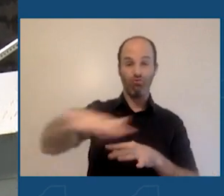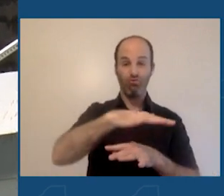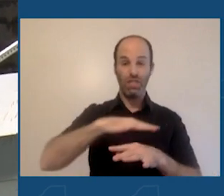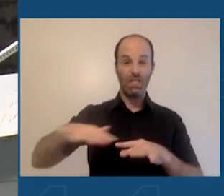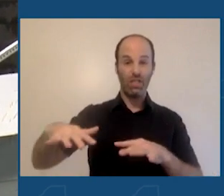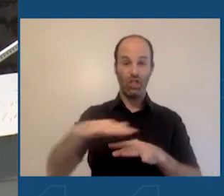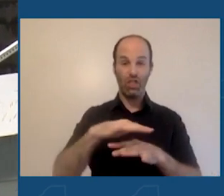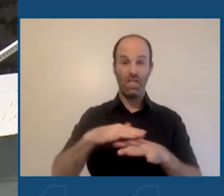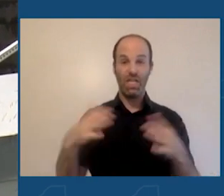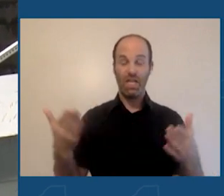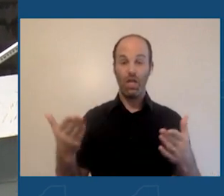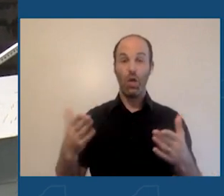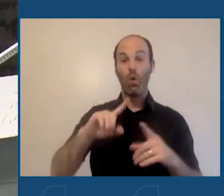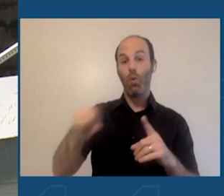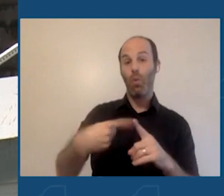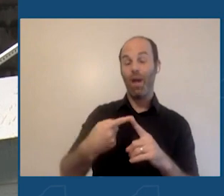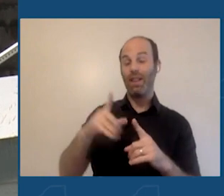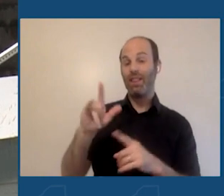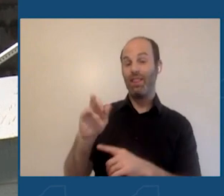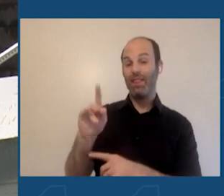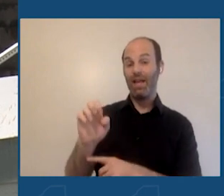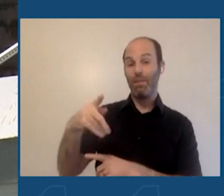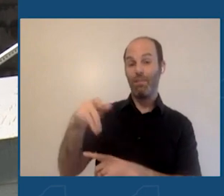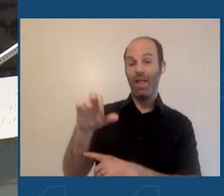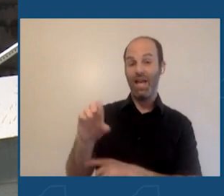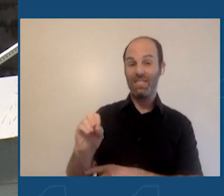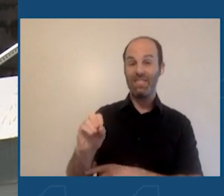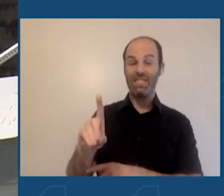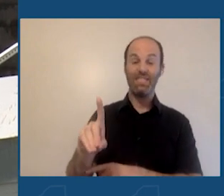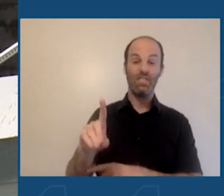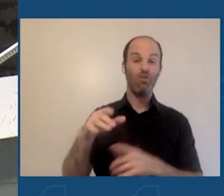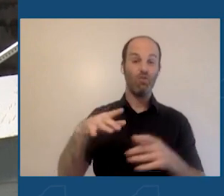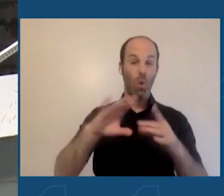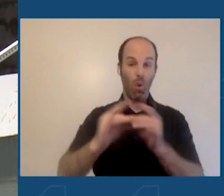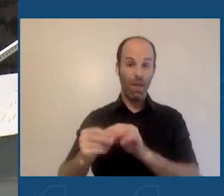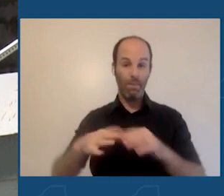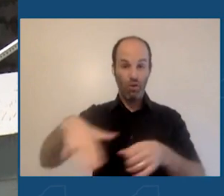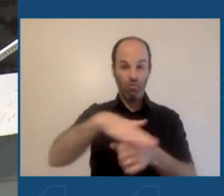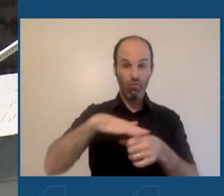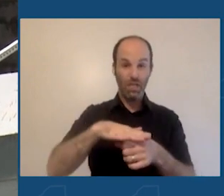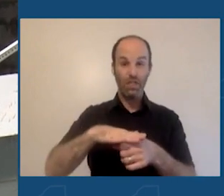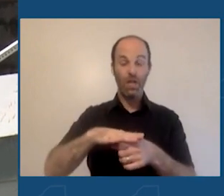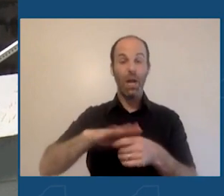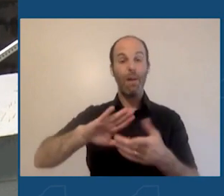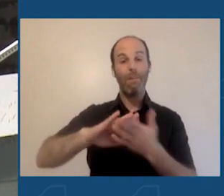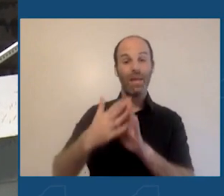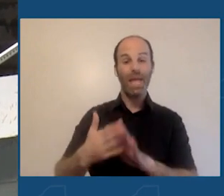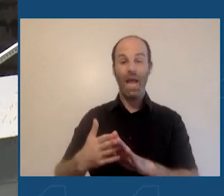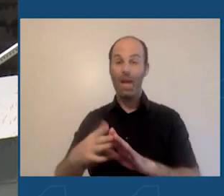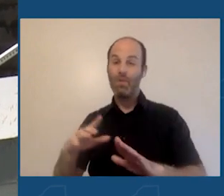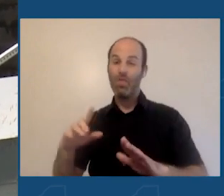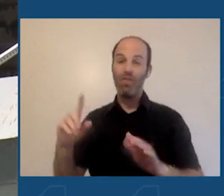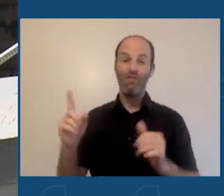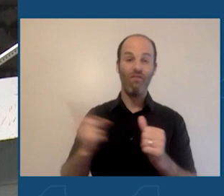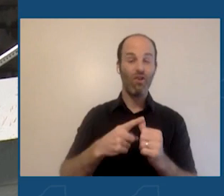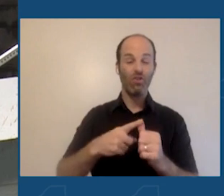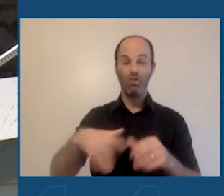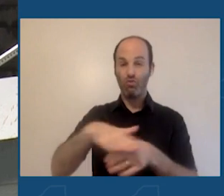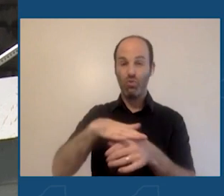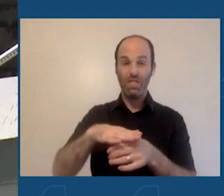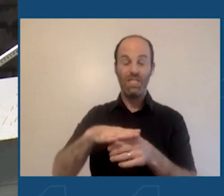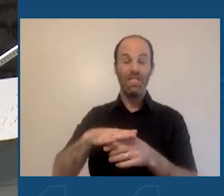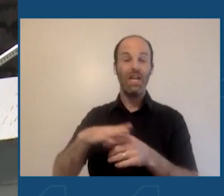became the first region that was ever designated a LEED for Gold community. And